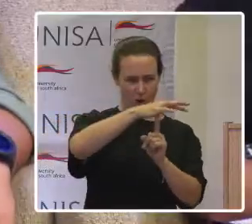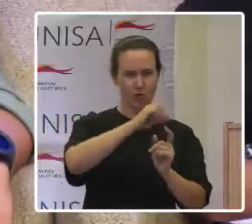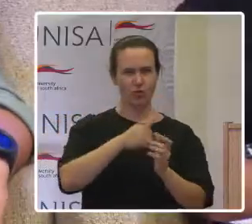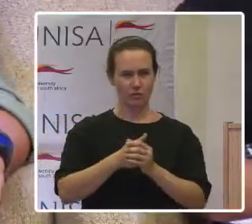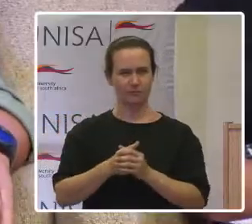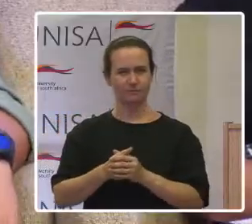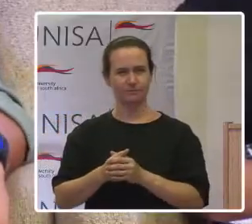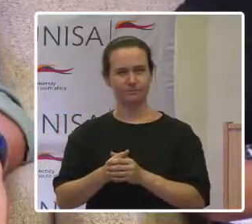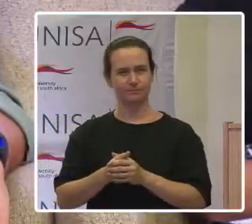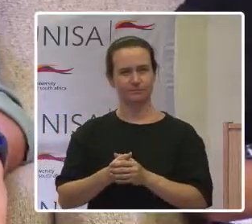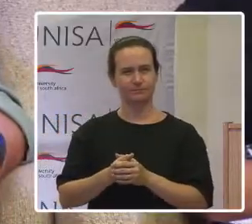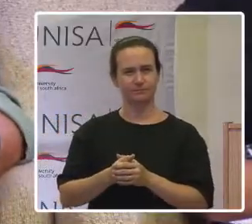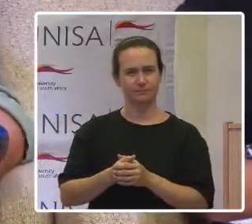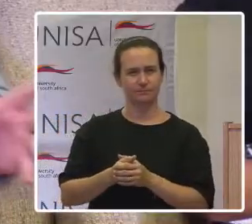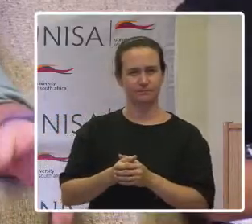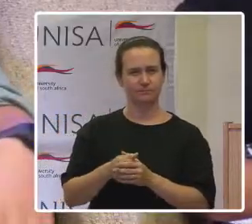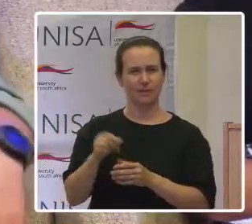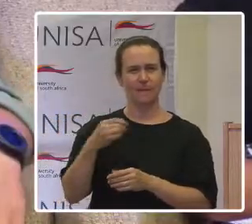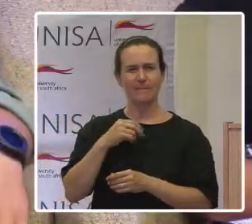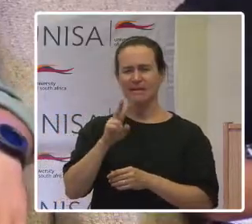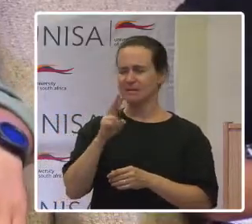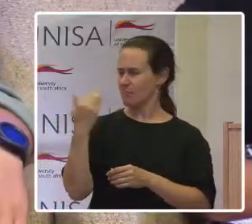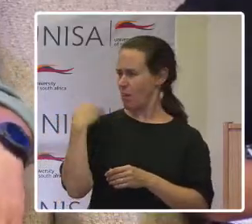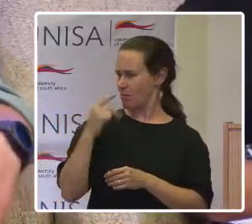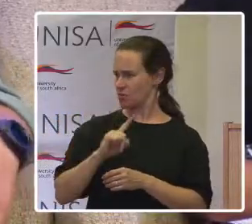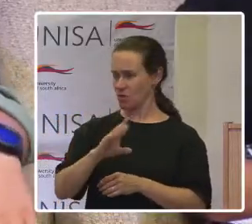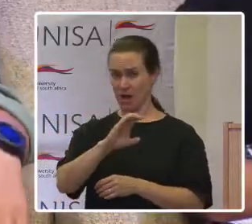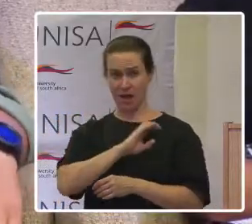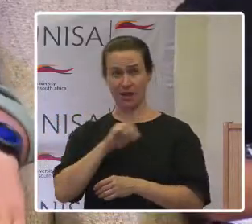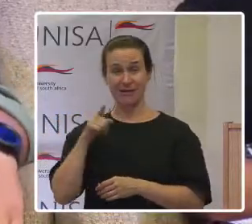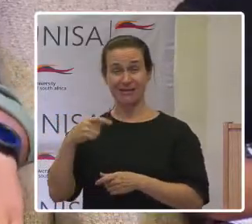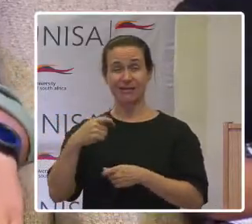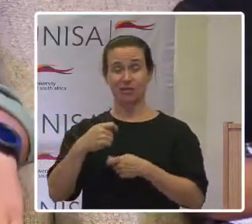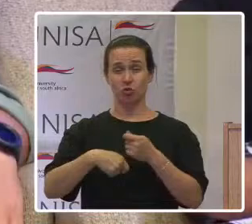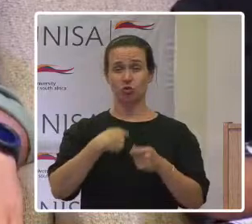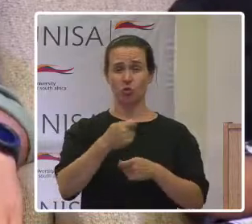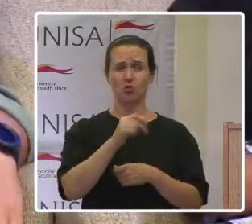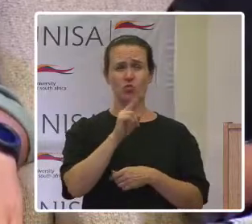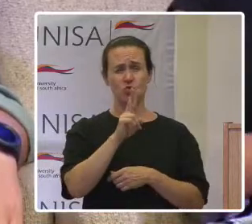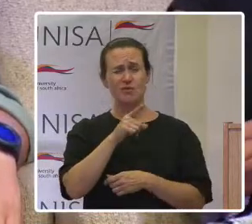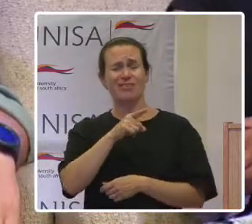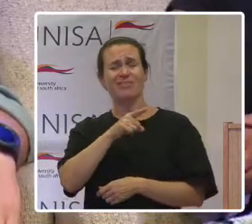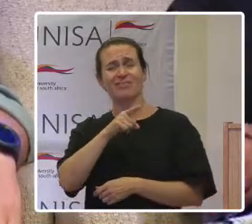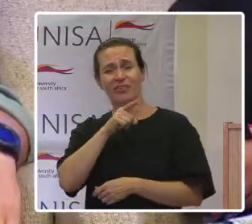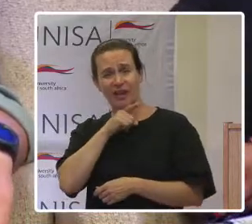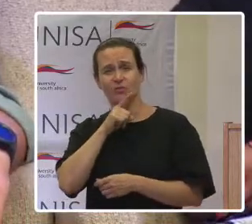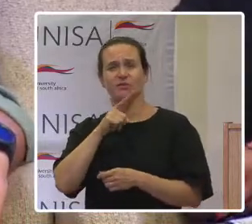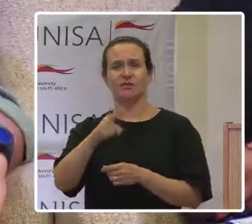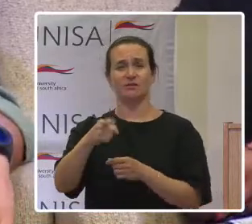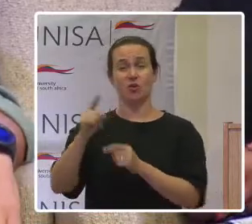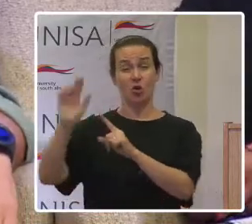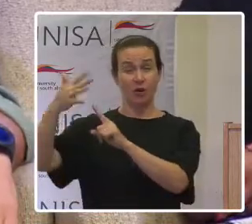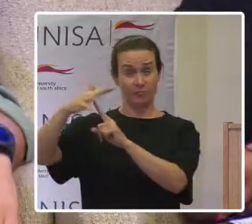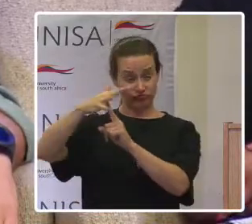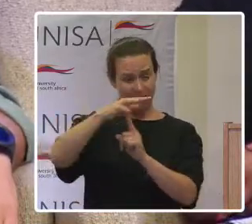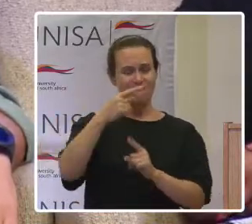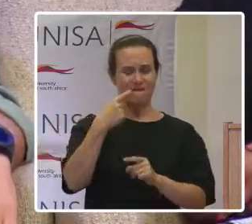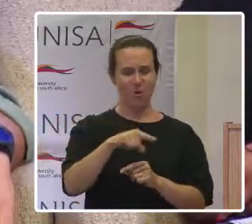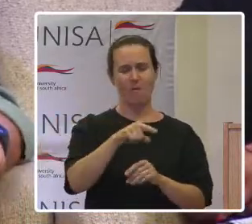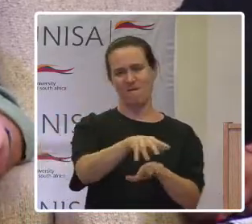as well. I saw a client last week who sold 2,000 crop spraying drones in South